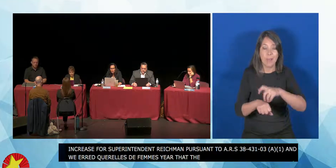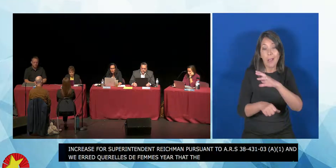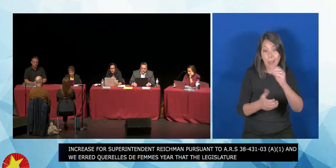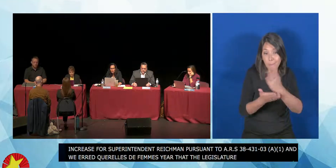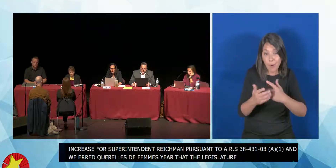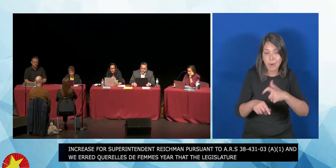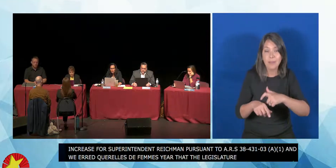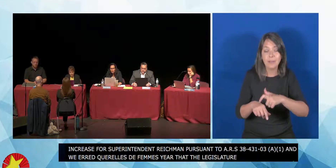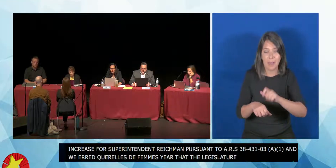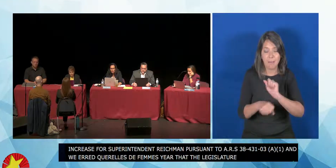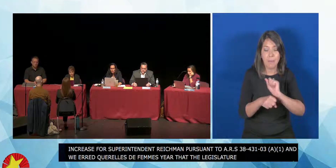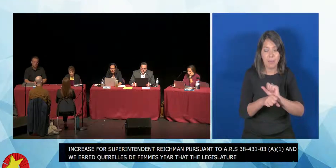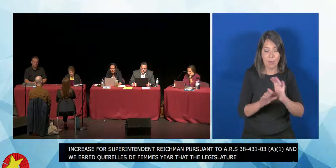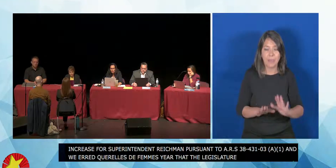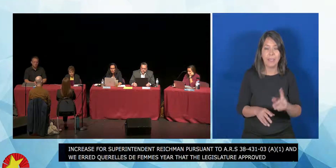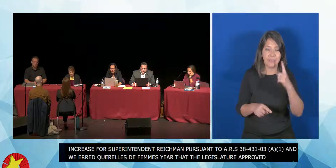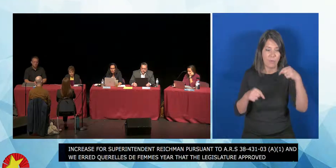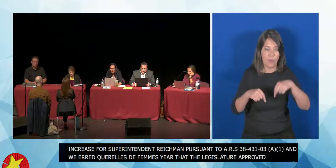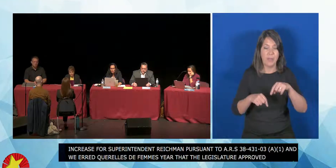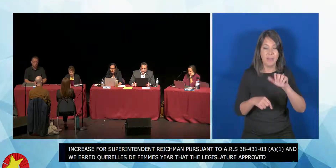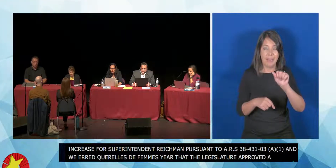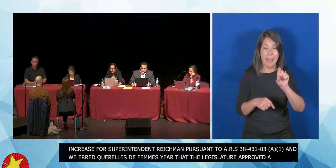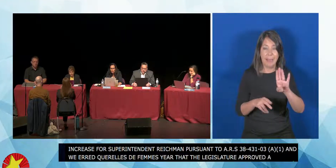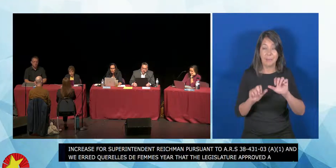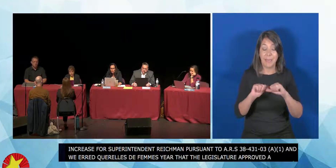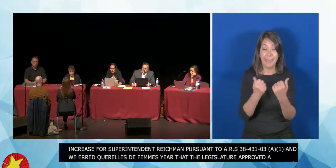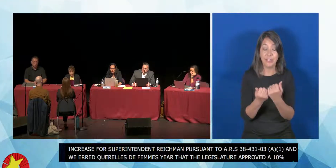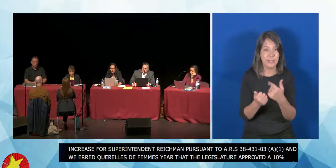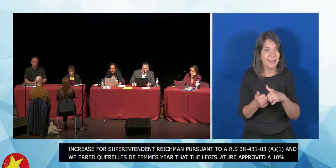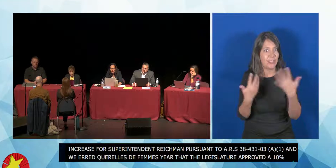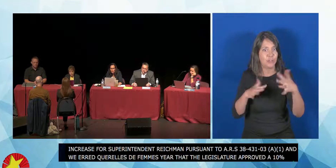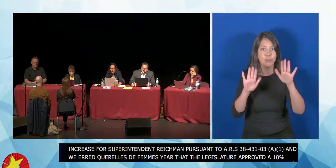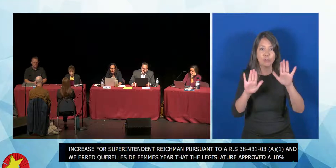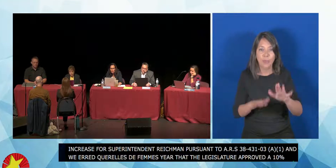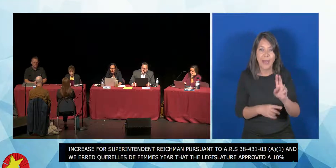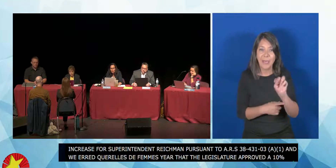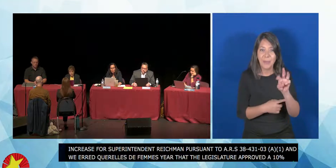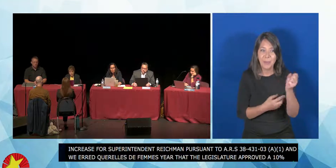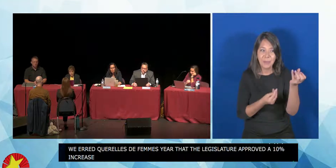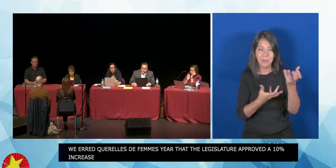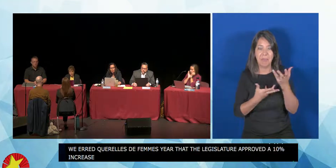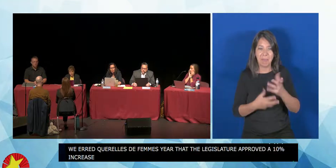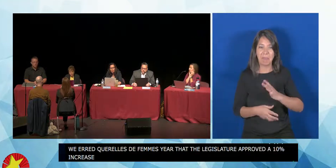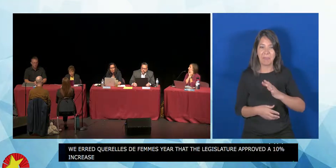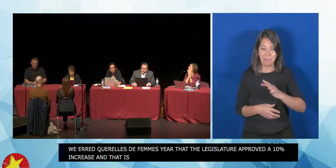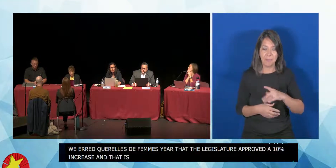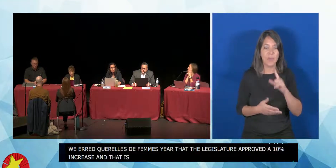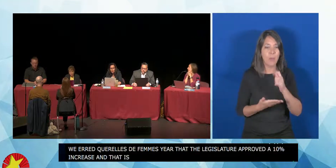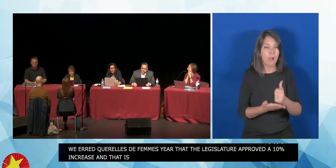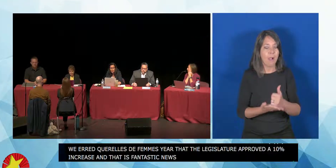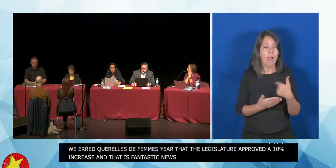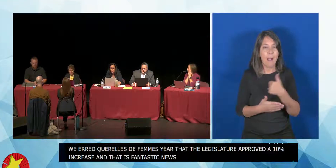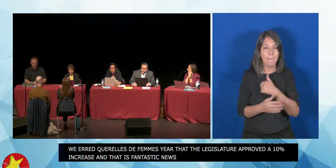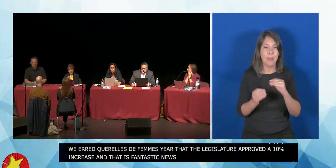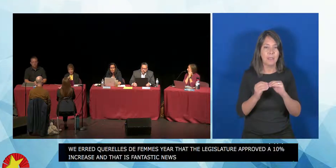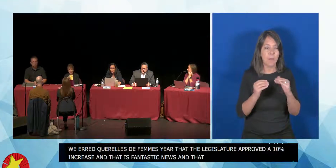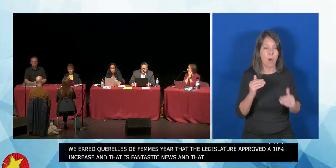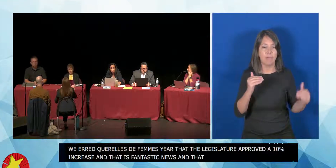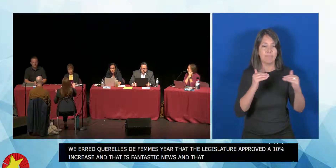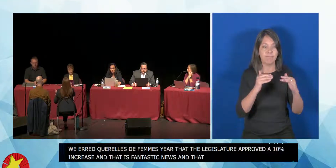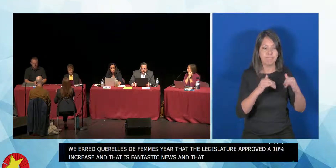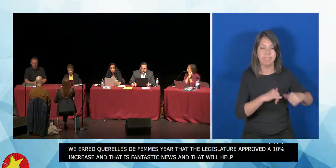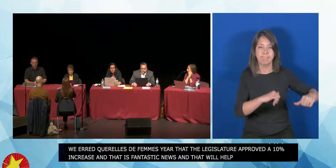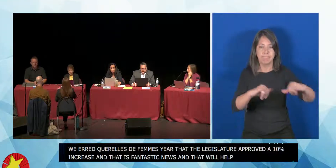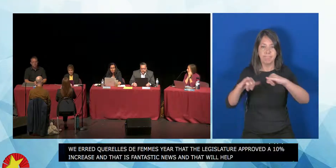of the agency. That's fantastic news. That's going to help us compete better in the market, to able